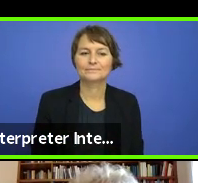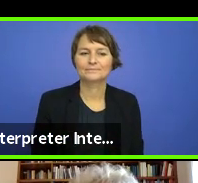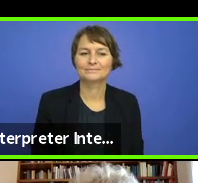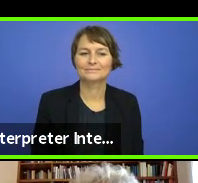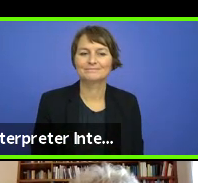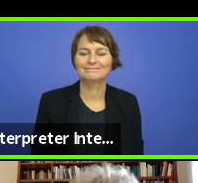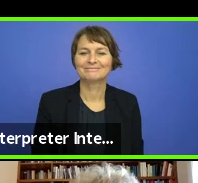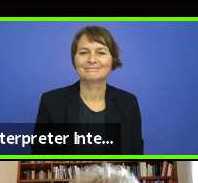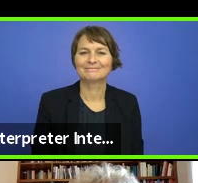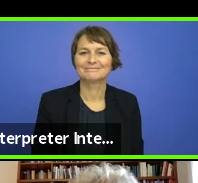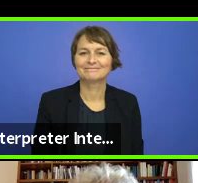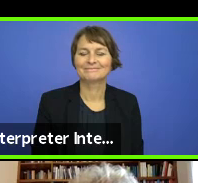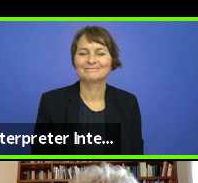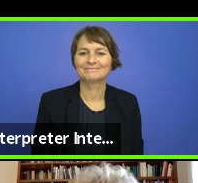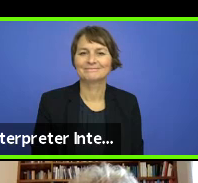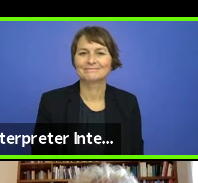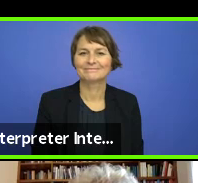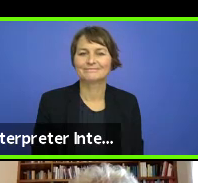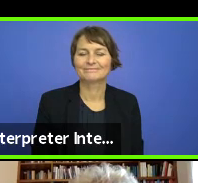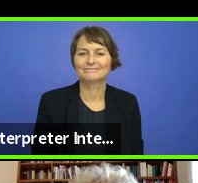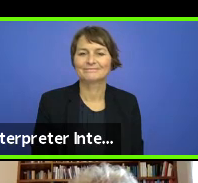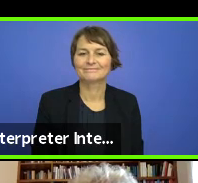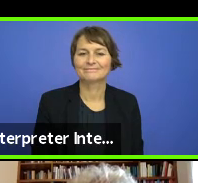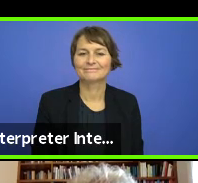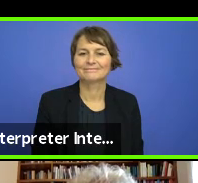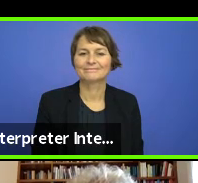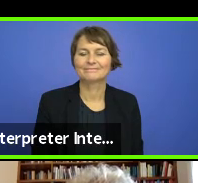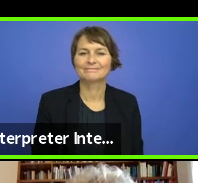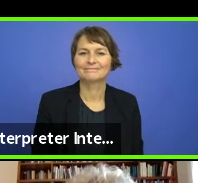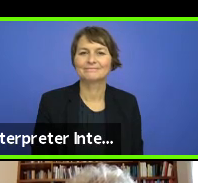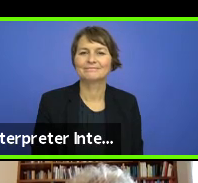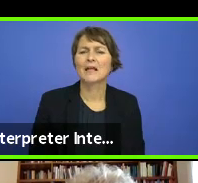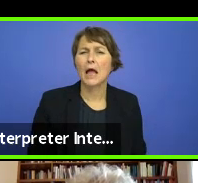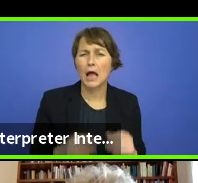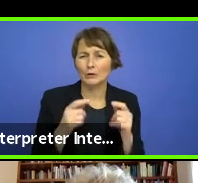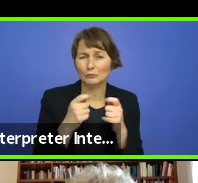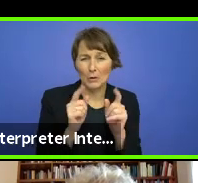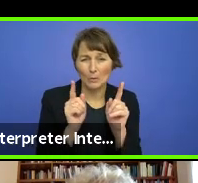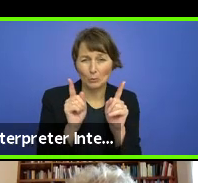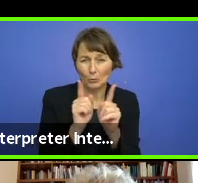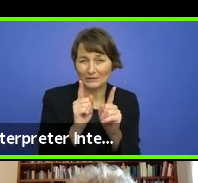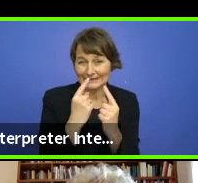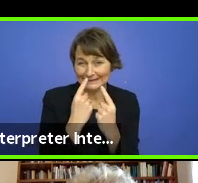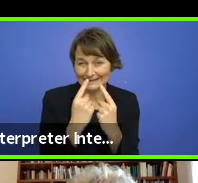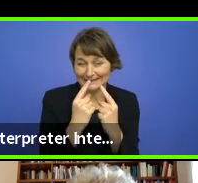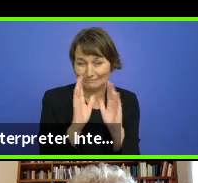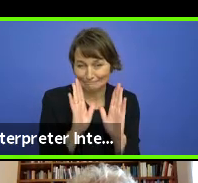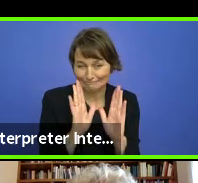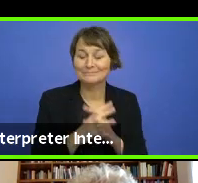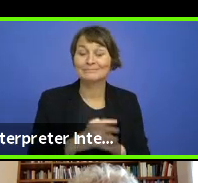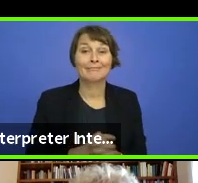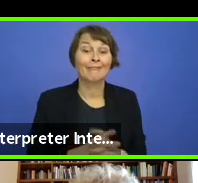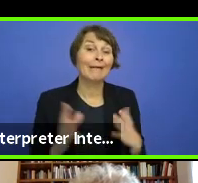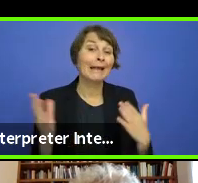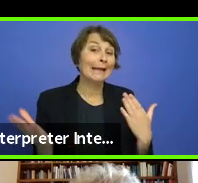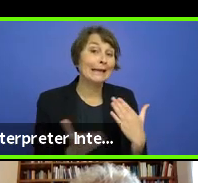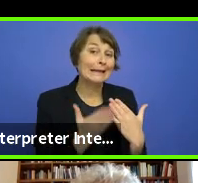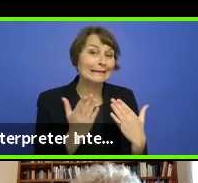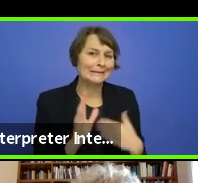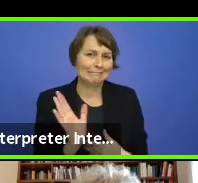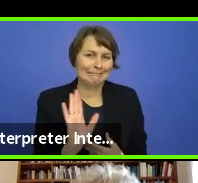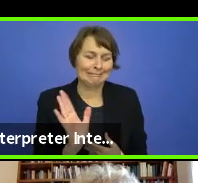Thank you. Sorry. Yeah. Thank you. I try to be very brief, which is not easy because it was a very